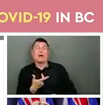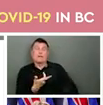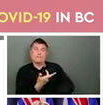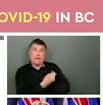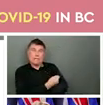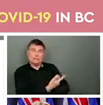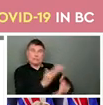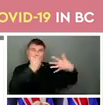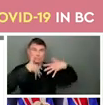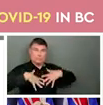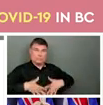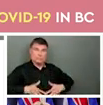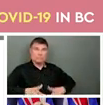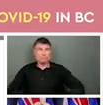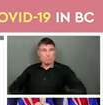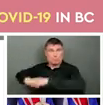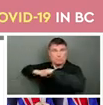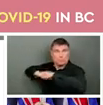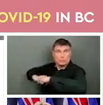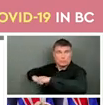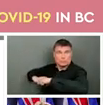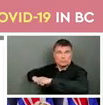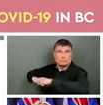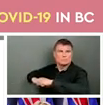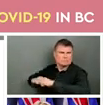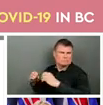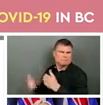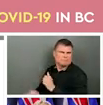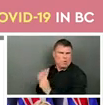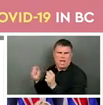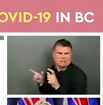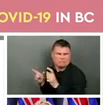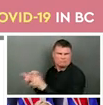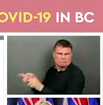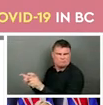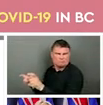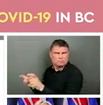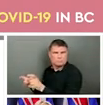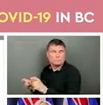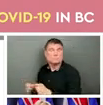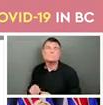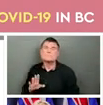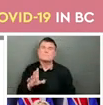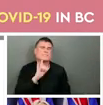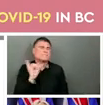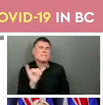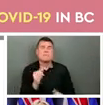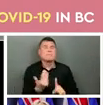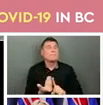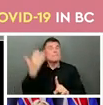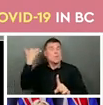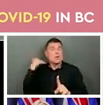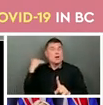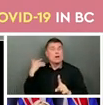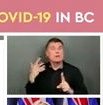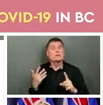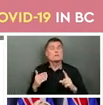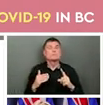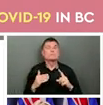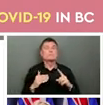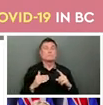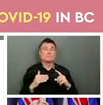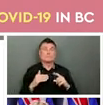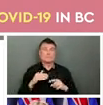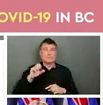step 2, this same vaccine effectiveness data for people who are 70 and over. And we are now